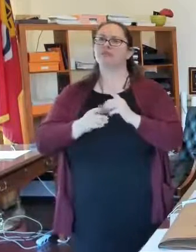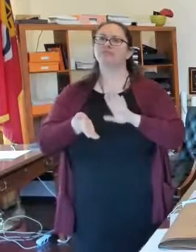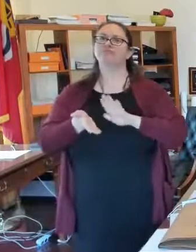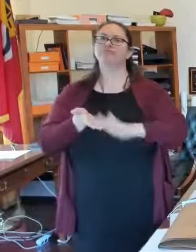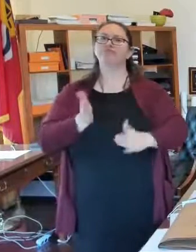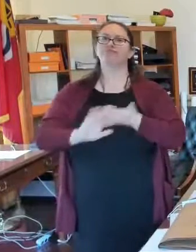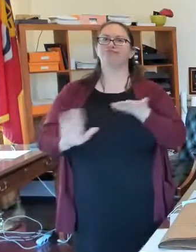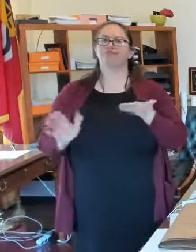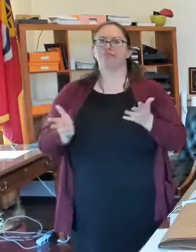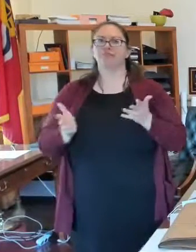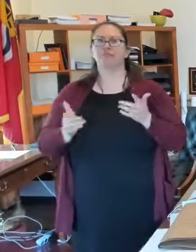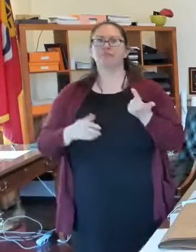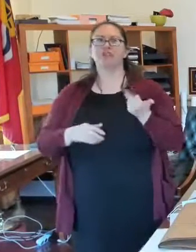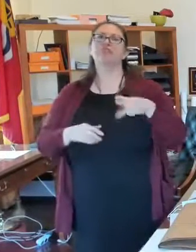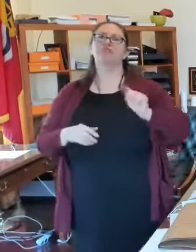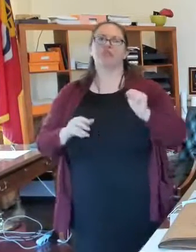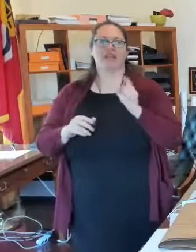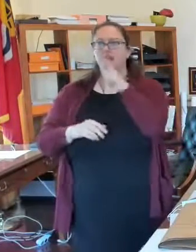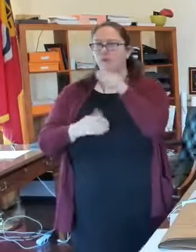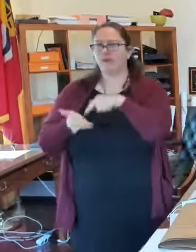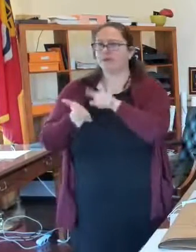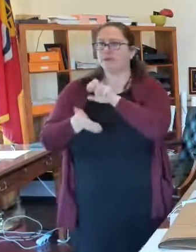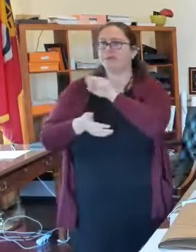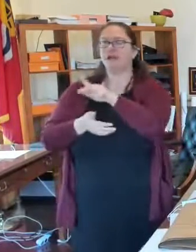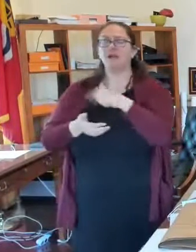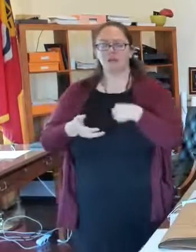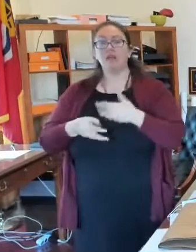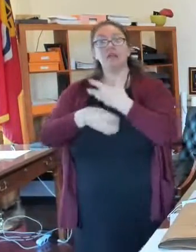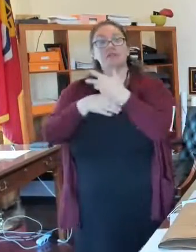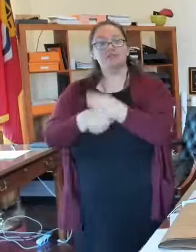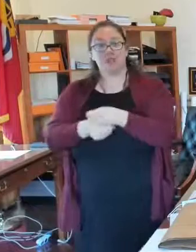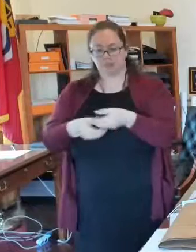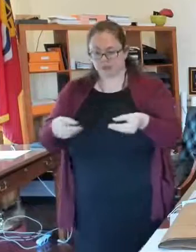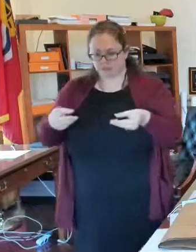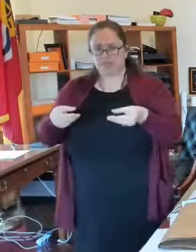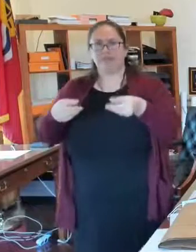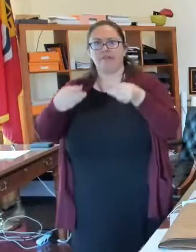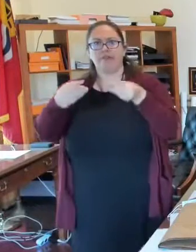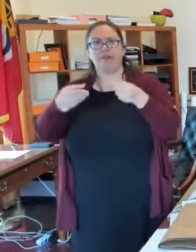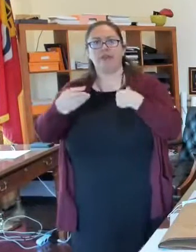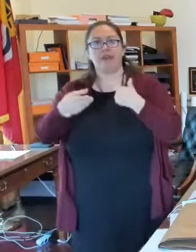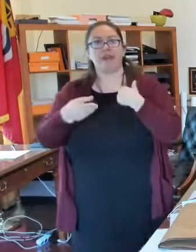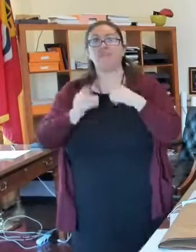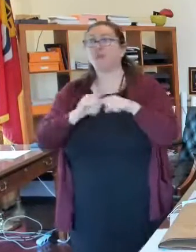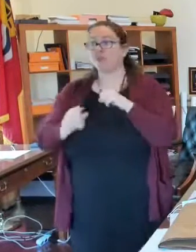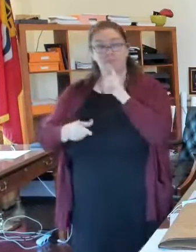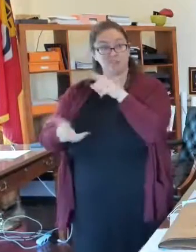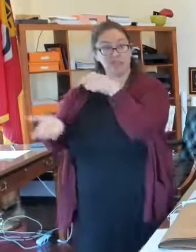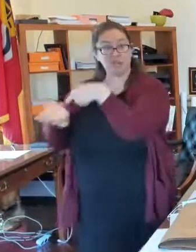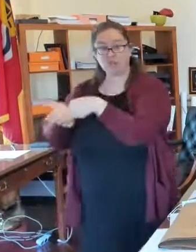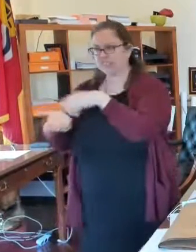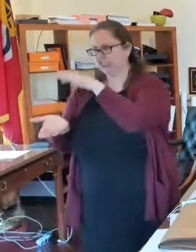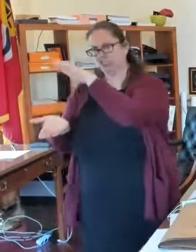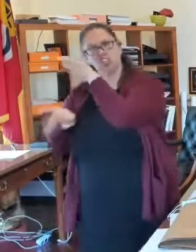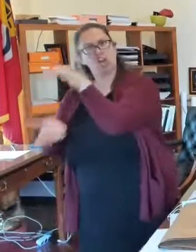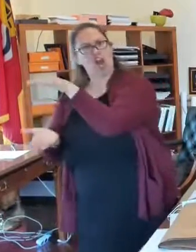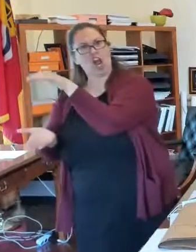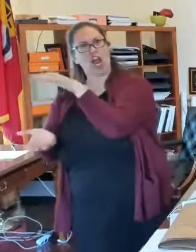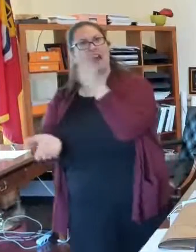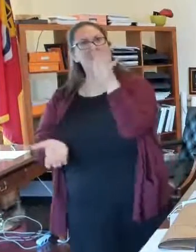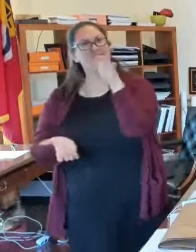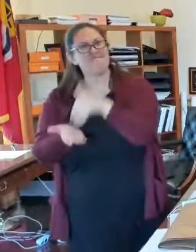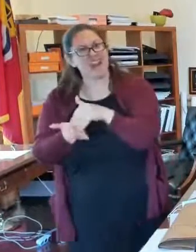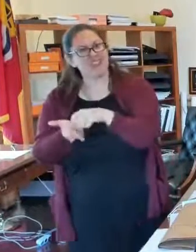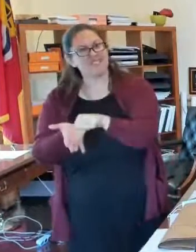is, I have a summary here in front of me, but the bill is over 5,000 pages, almost 6,000 pages. So